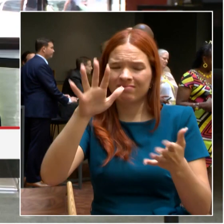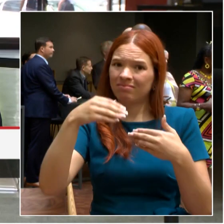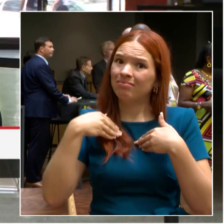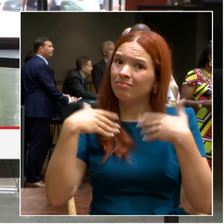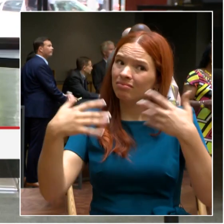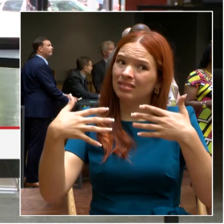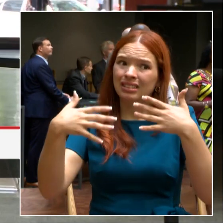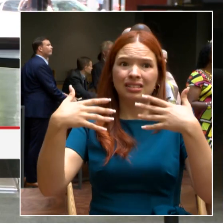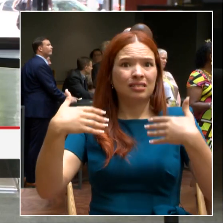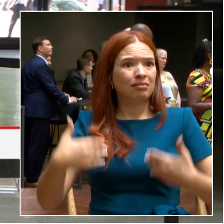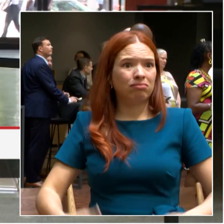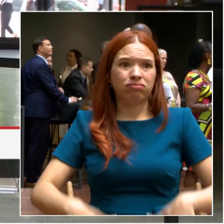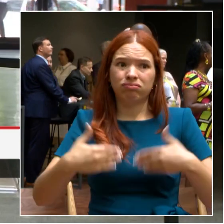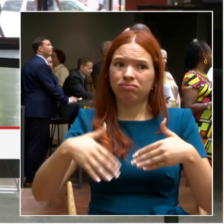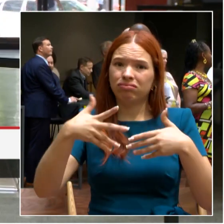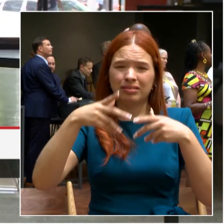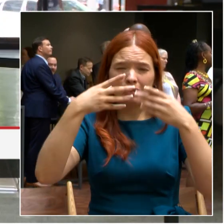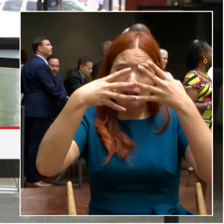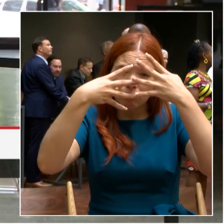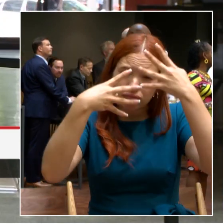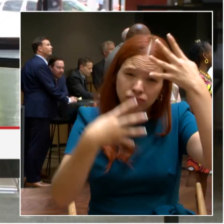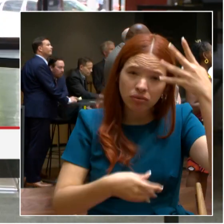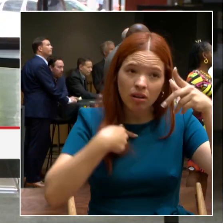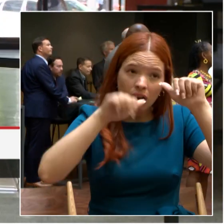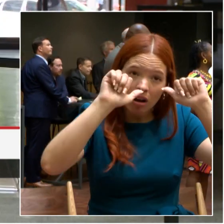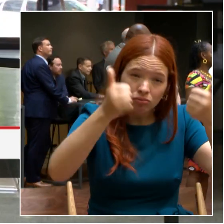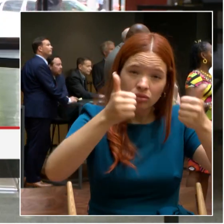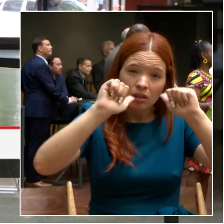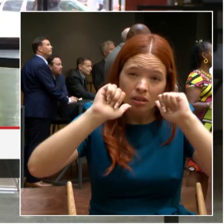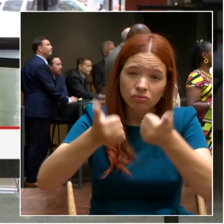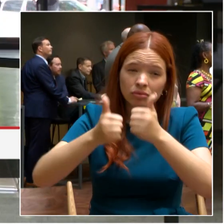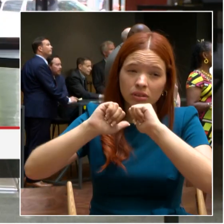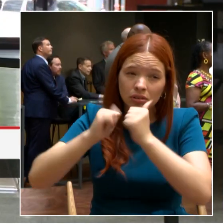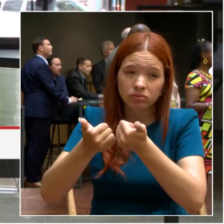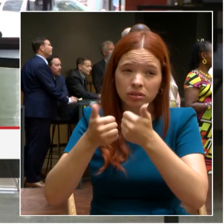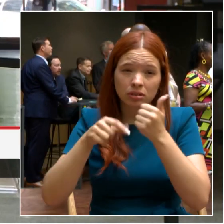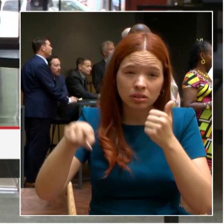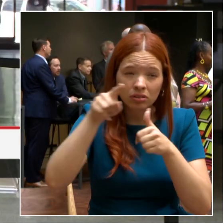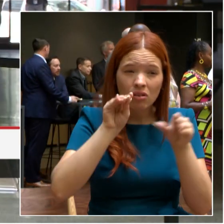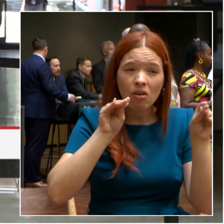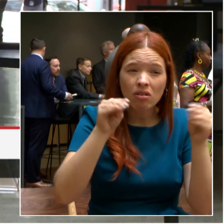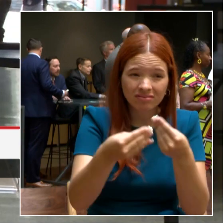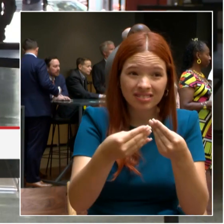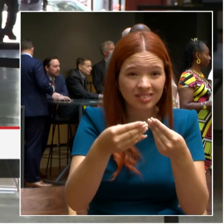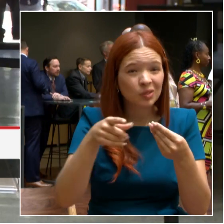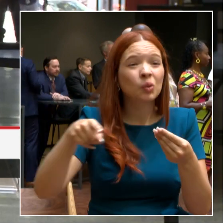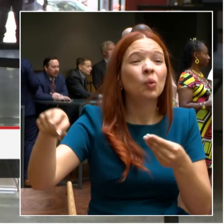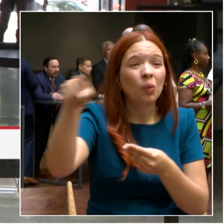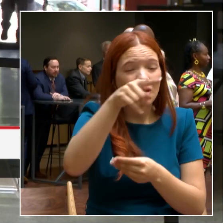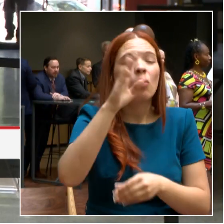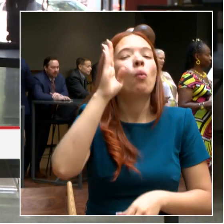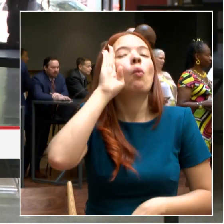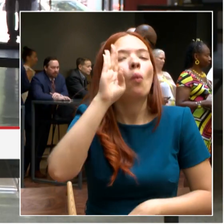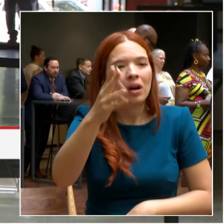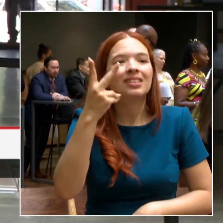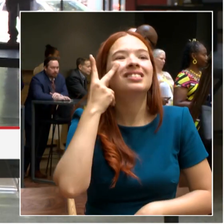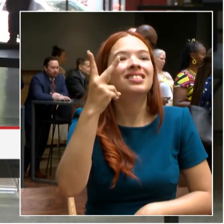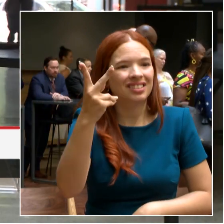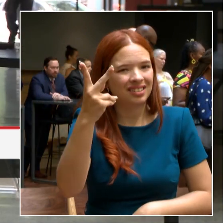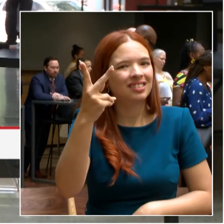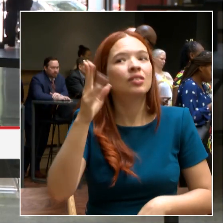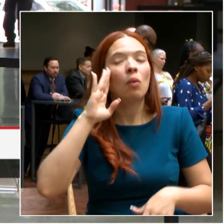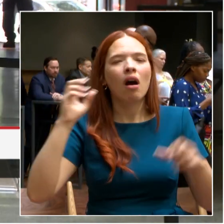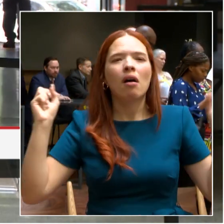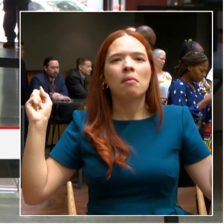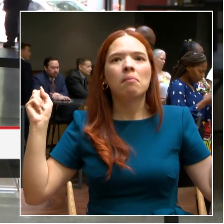And I think you have seen, and hopefully you will continue to see, announcements by agency after agency of increasing the amount of in-person